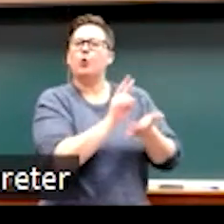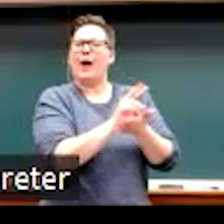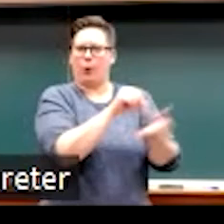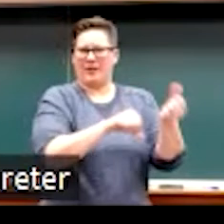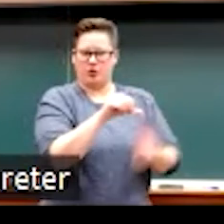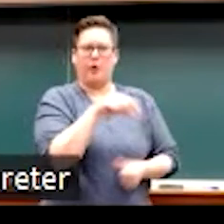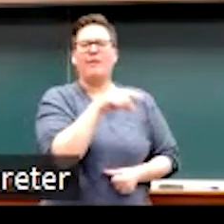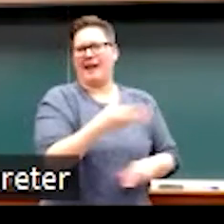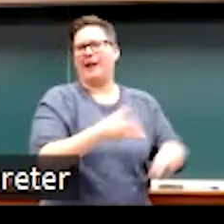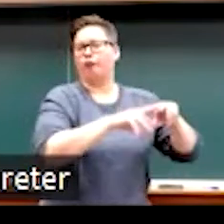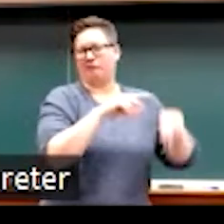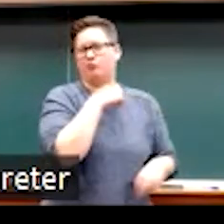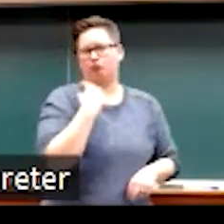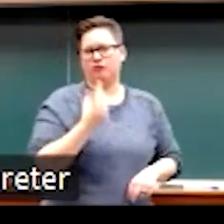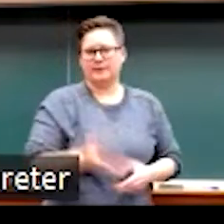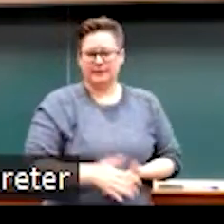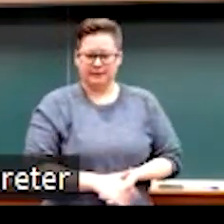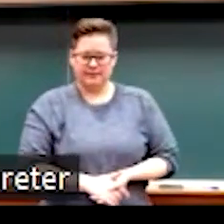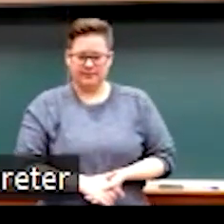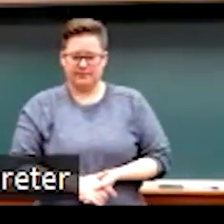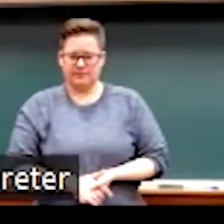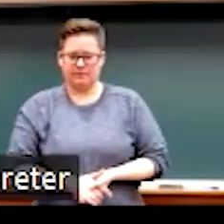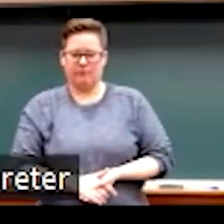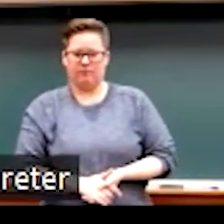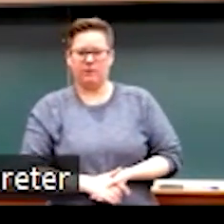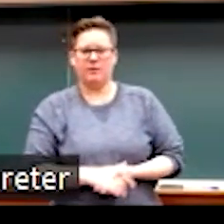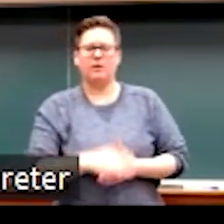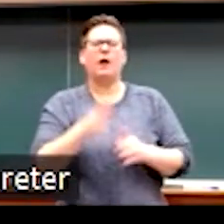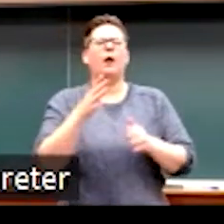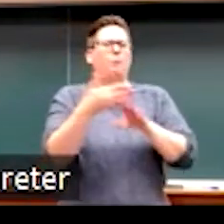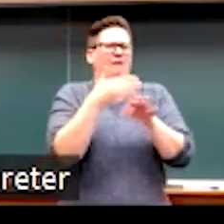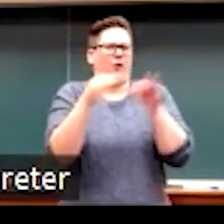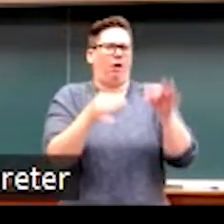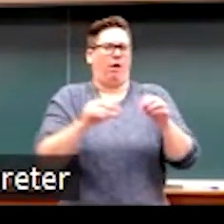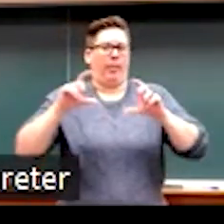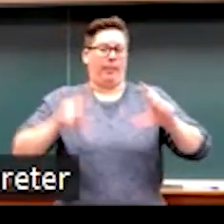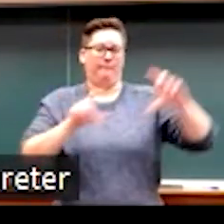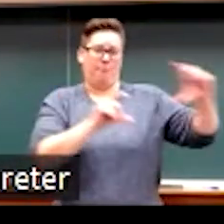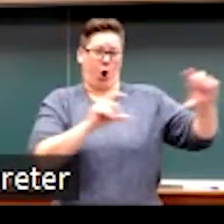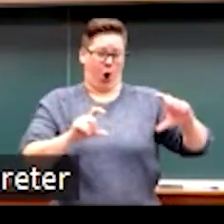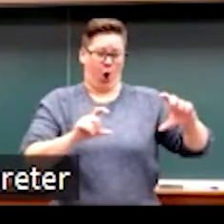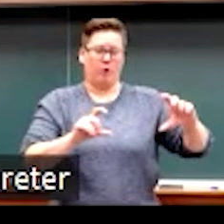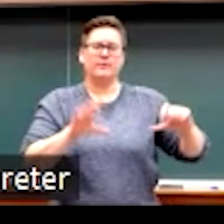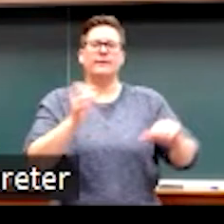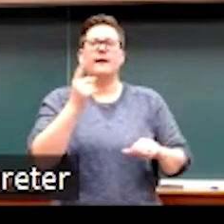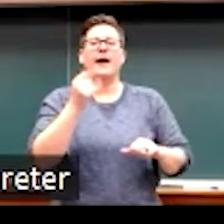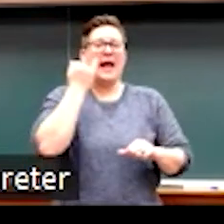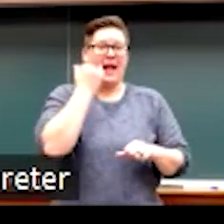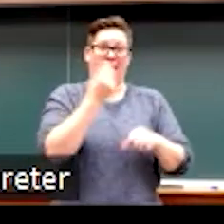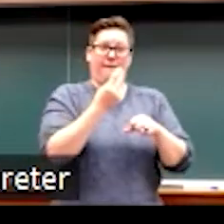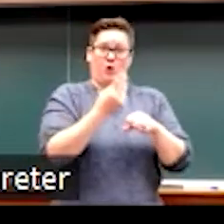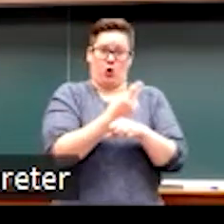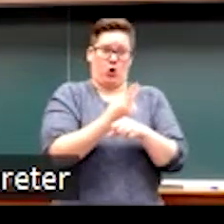And that's what you see here on the bottom. And before I walk through those 2 bars, I just want to say that the same day